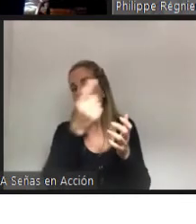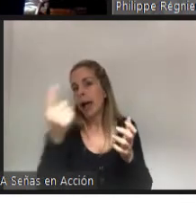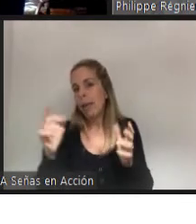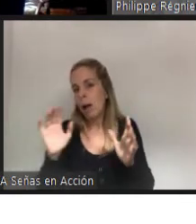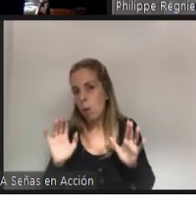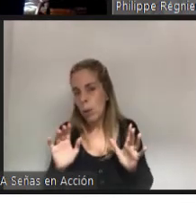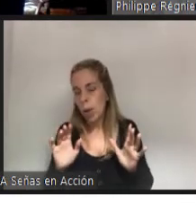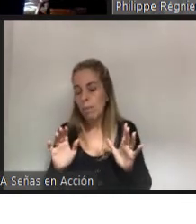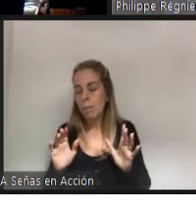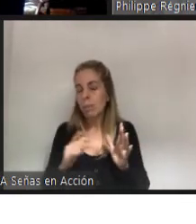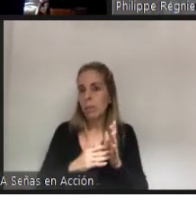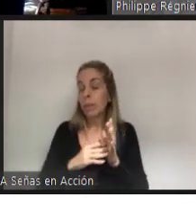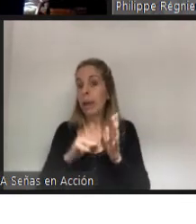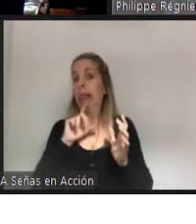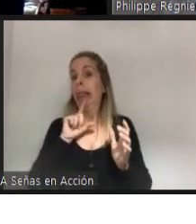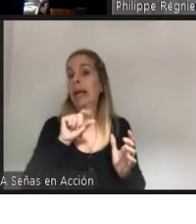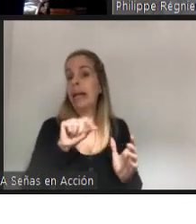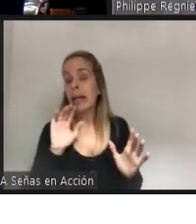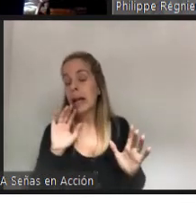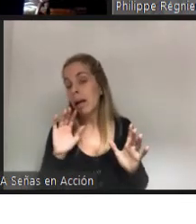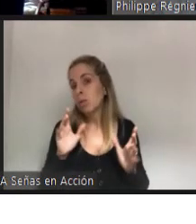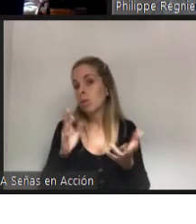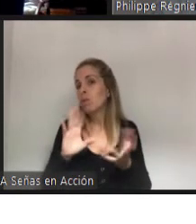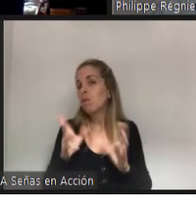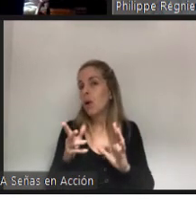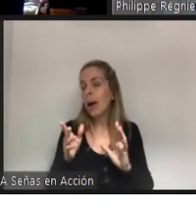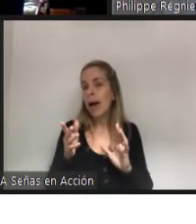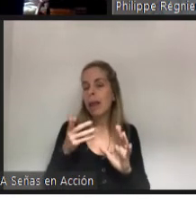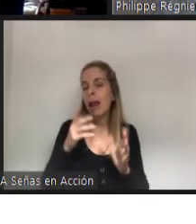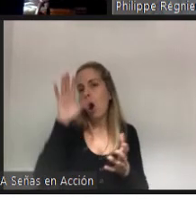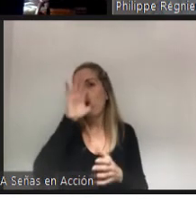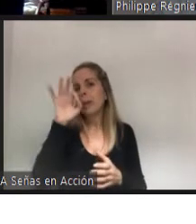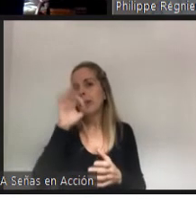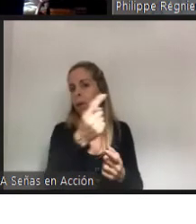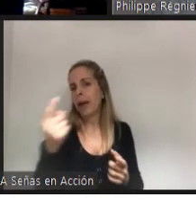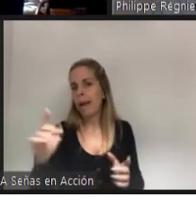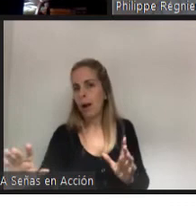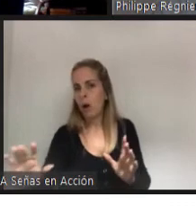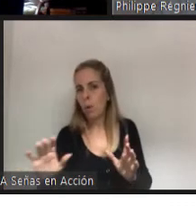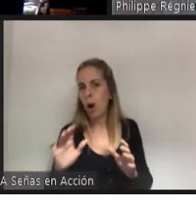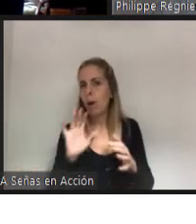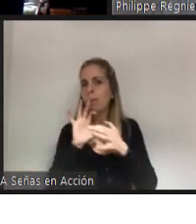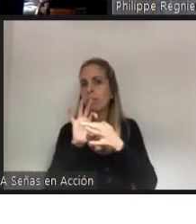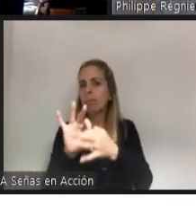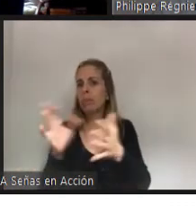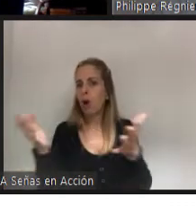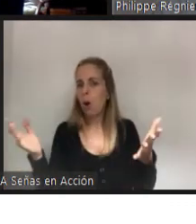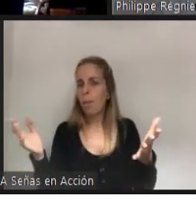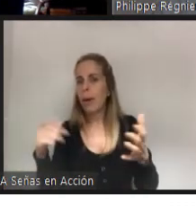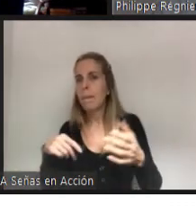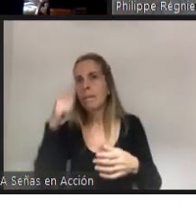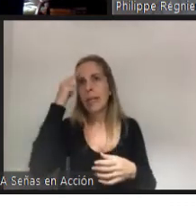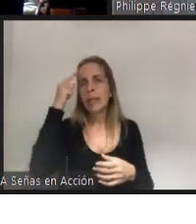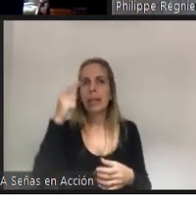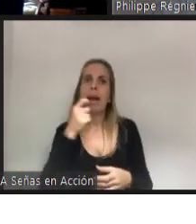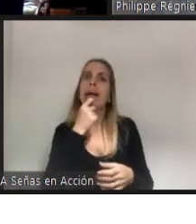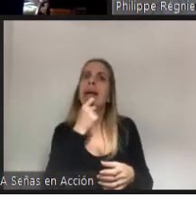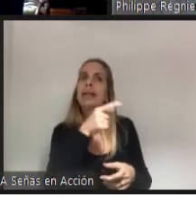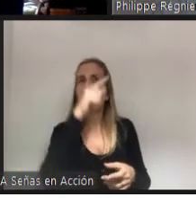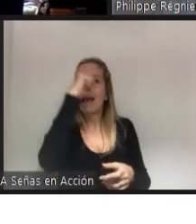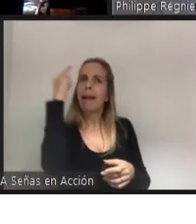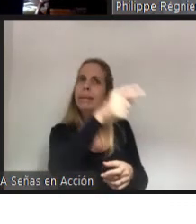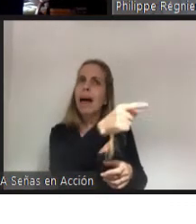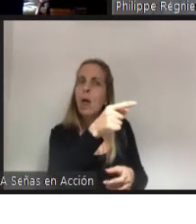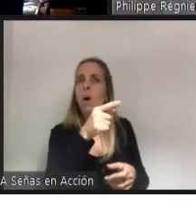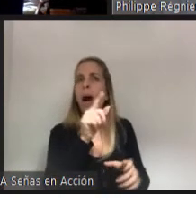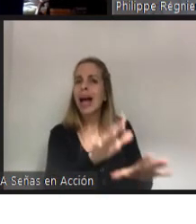you should be critical based on that position rather than on anything that the state